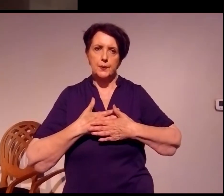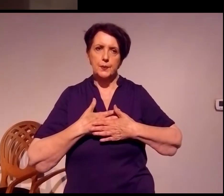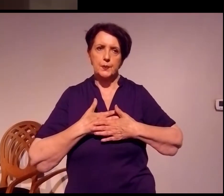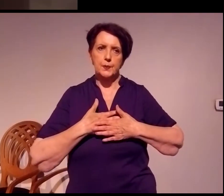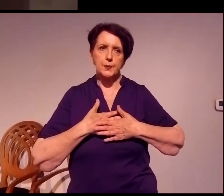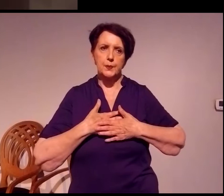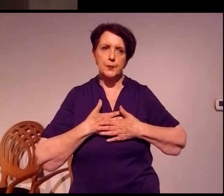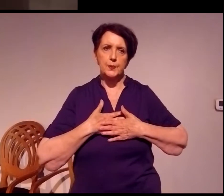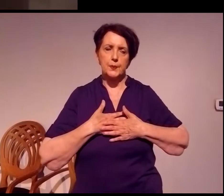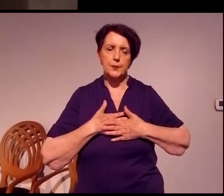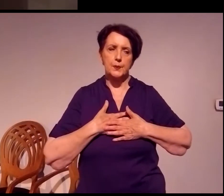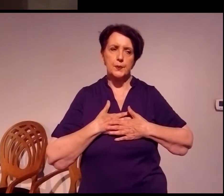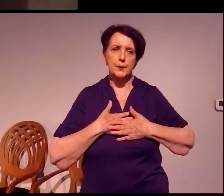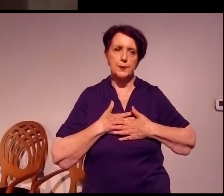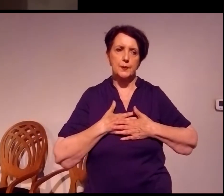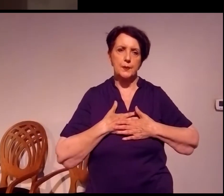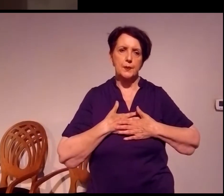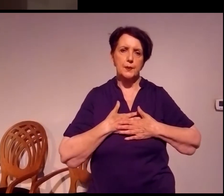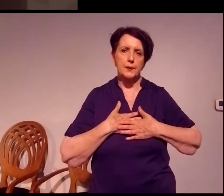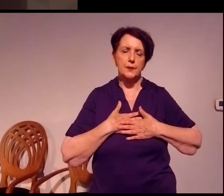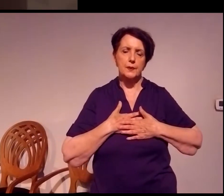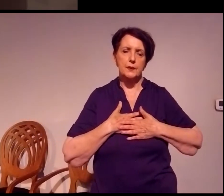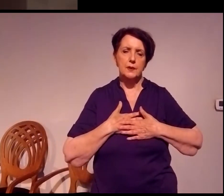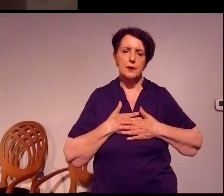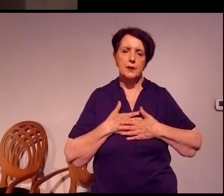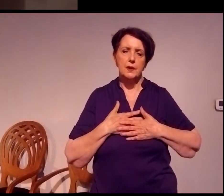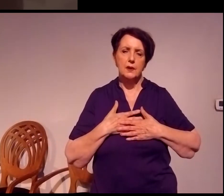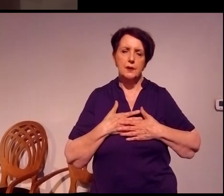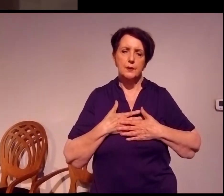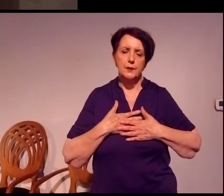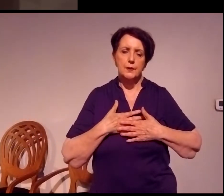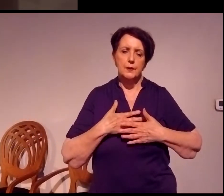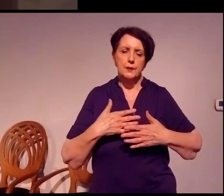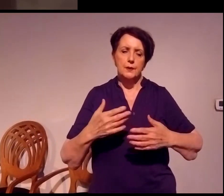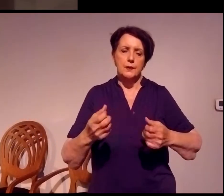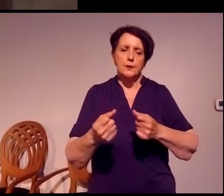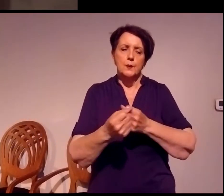And exhale light into this room.